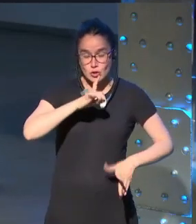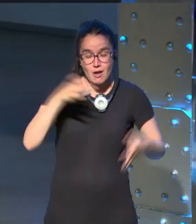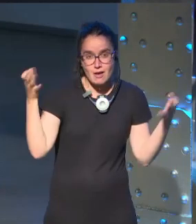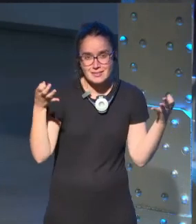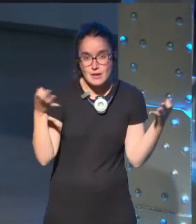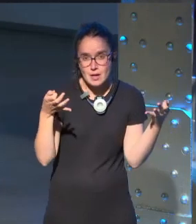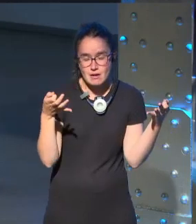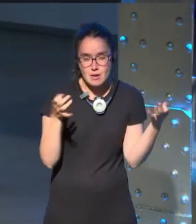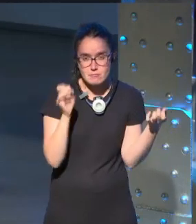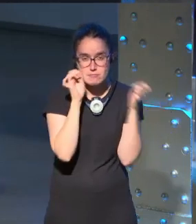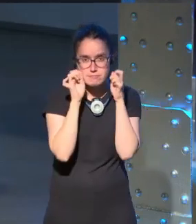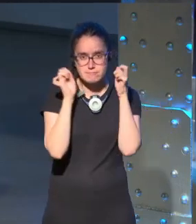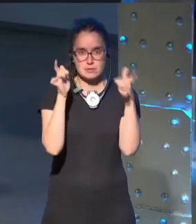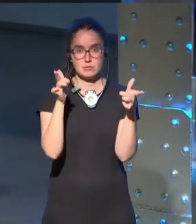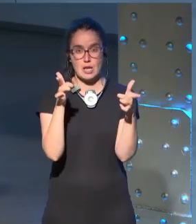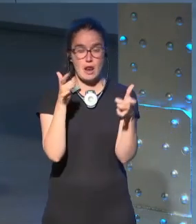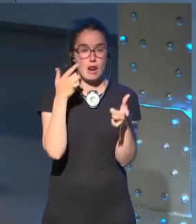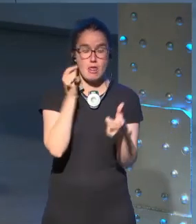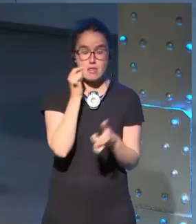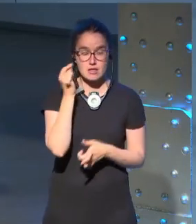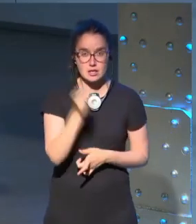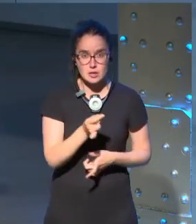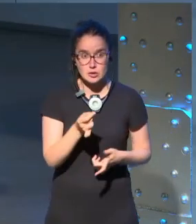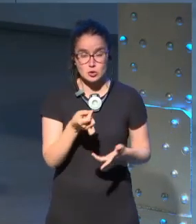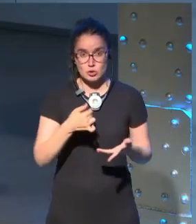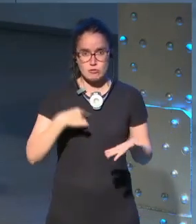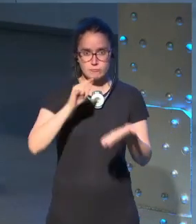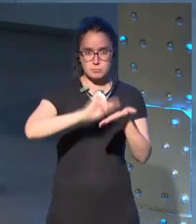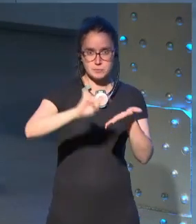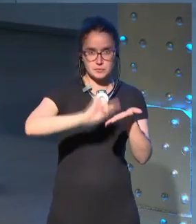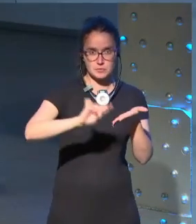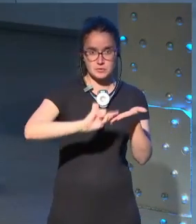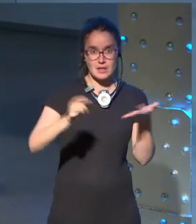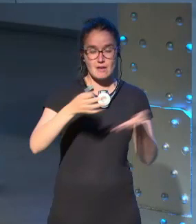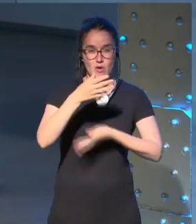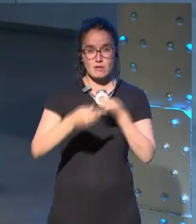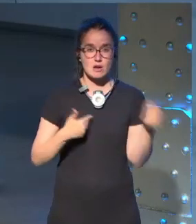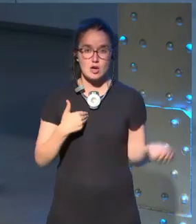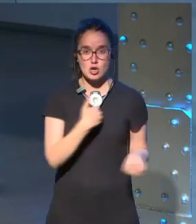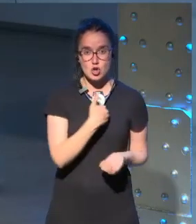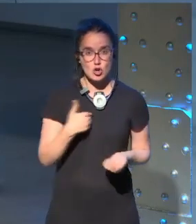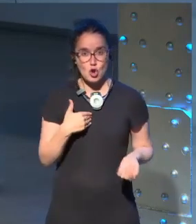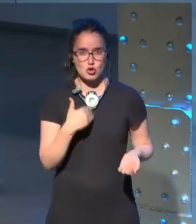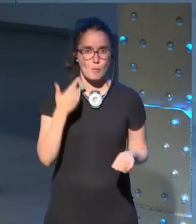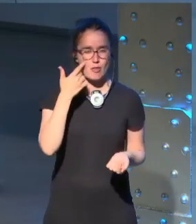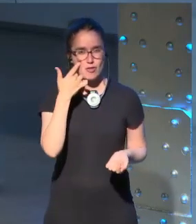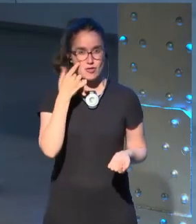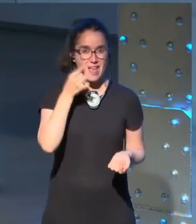in a way, I'm kind of the detective when I'm writing these things. I'm figuring, how would you discover this thing that's been